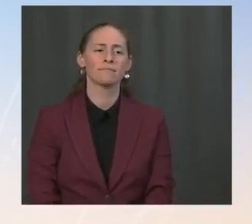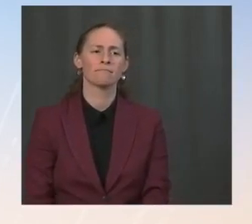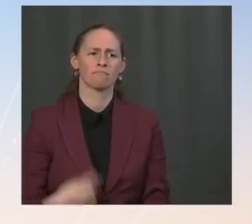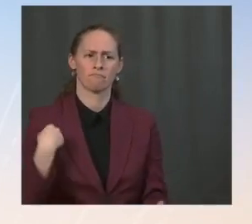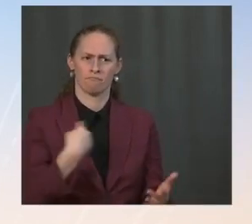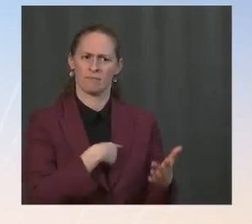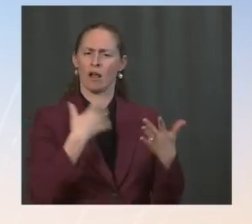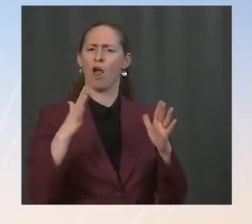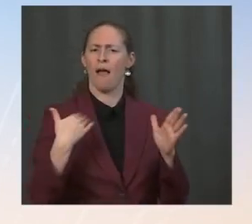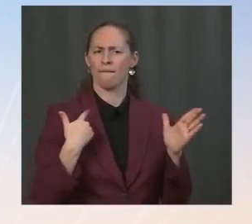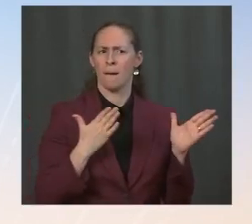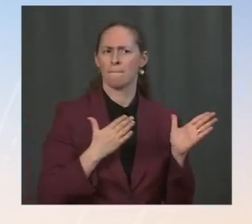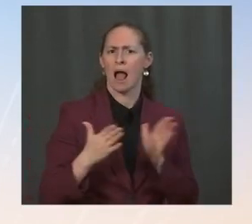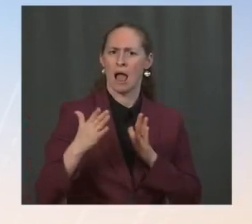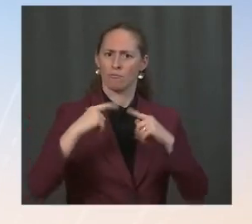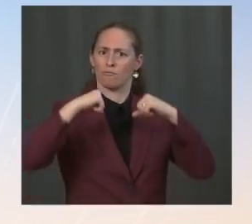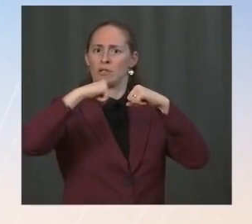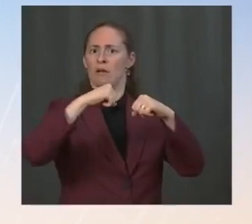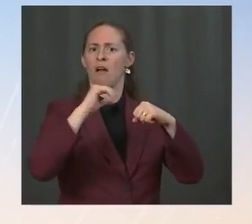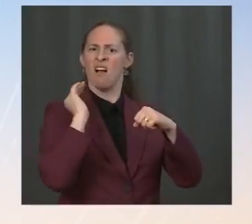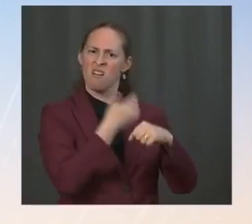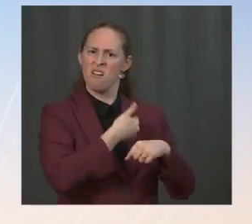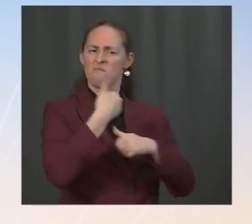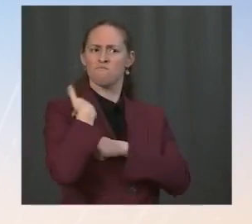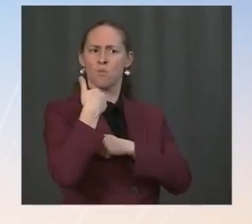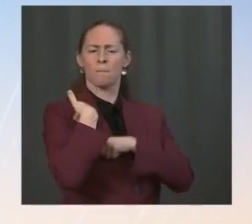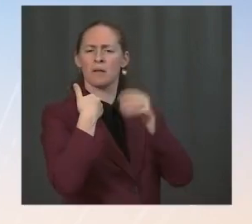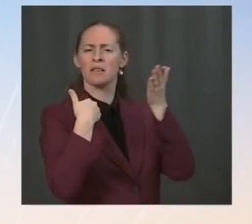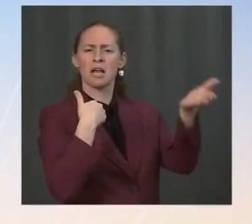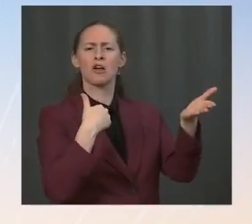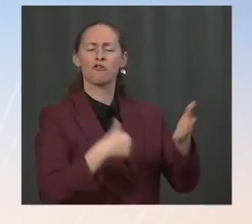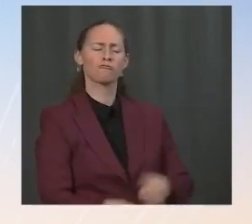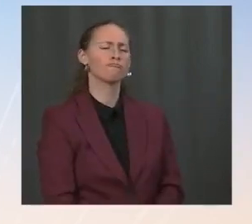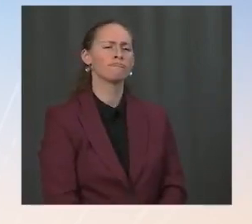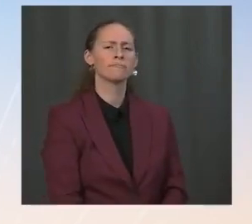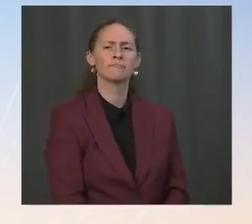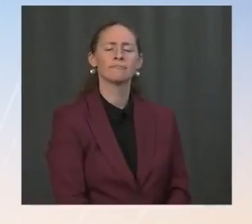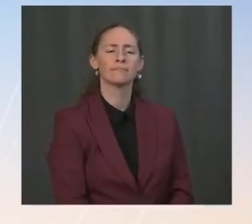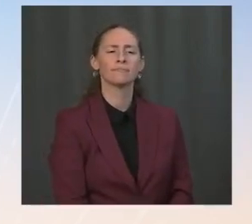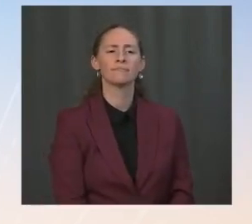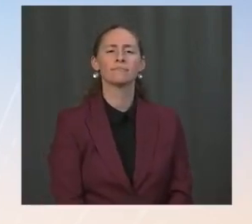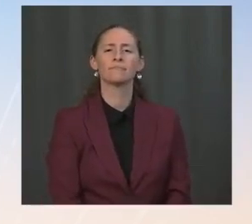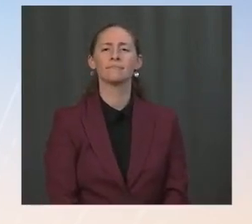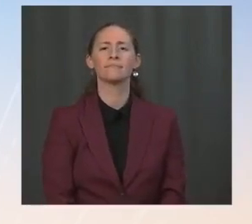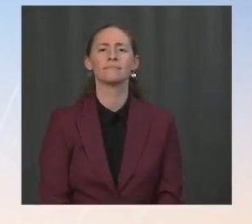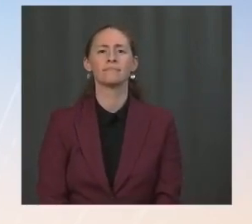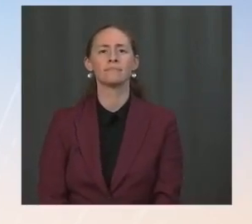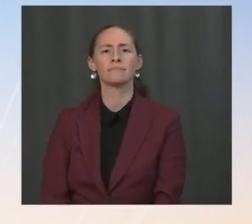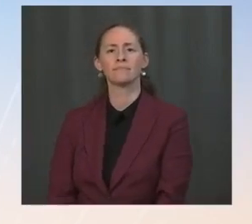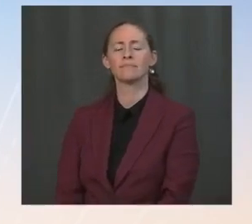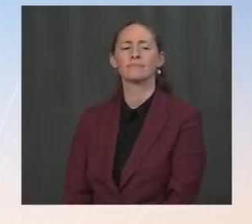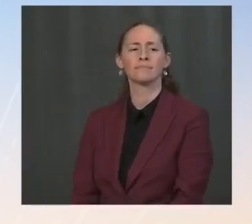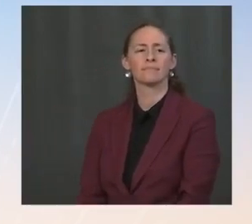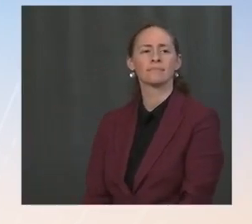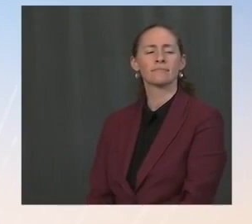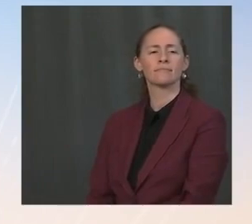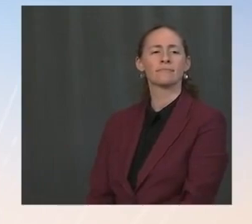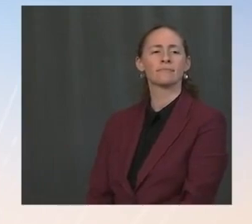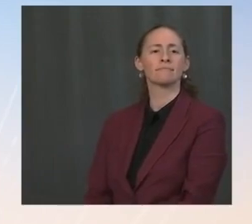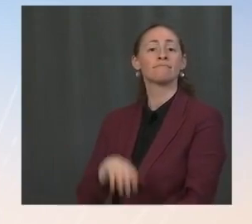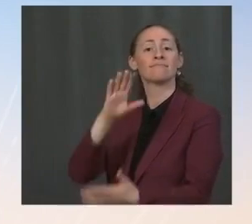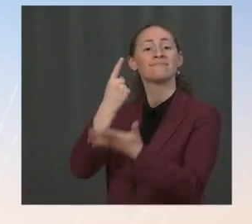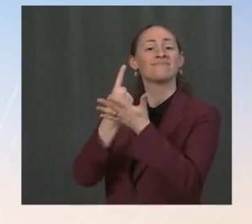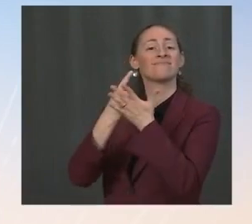the ground by the commanders who are leading the efforts on the ground. Go ahead in the middle. Oh, go ahead. Thank you, Jen. Just last week, the president said the